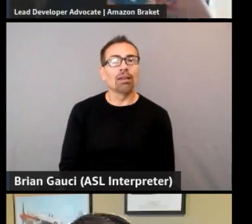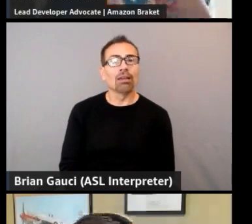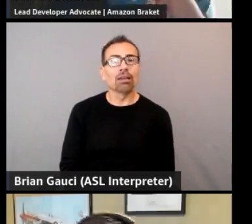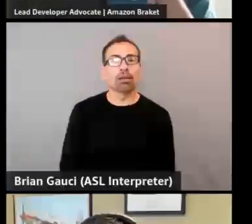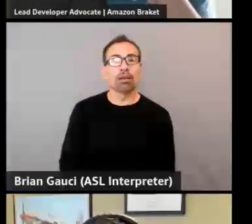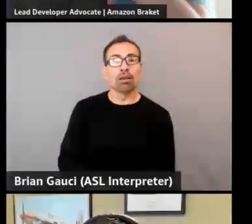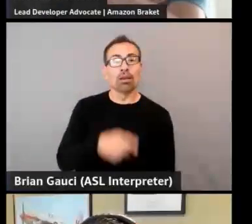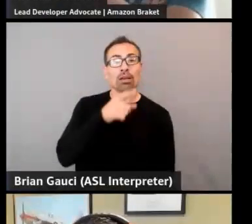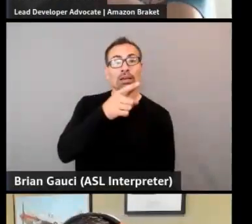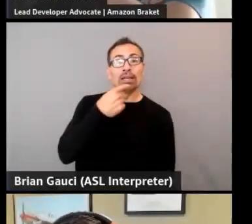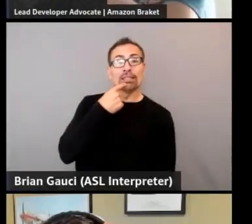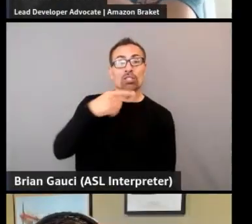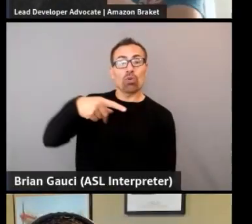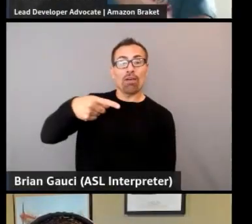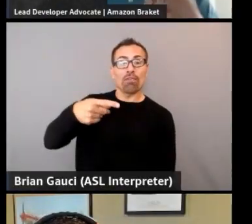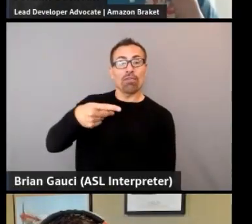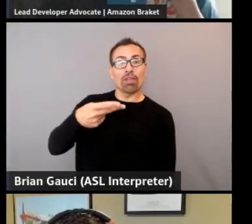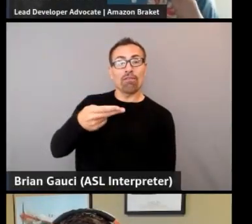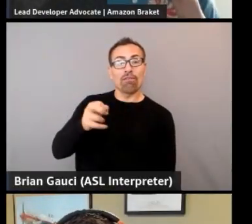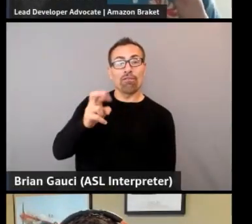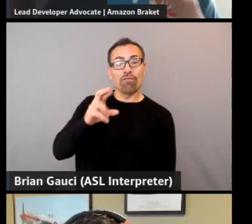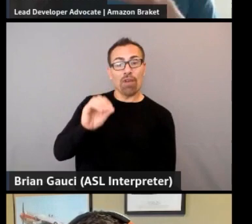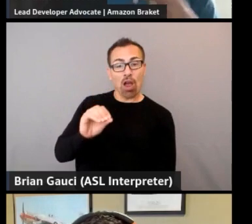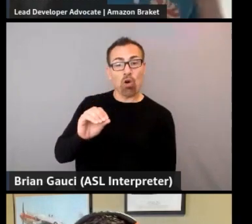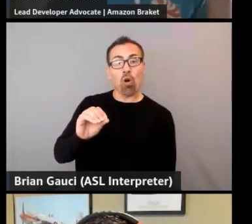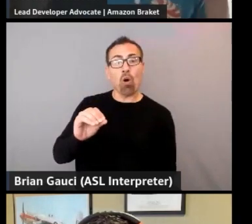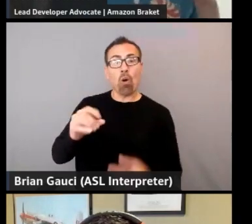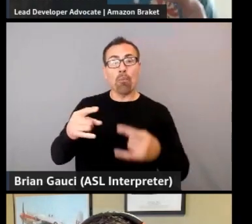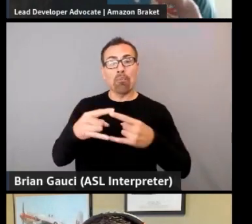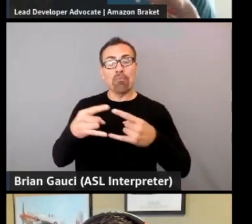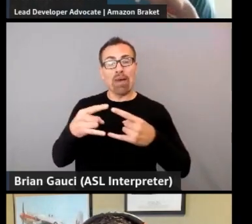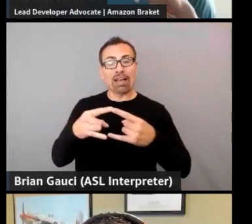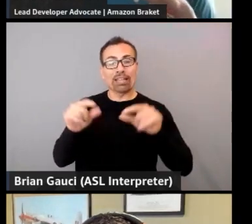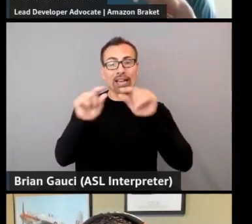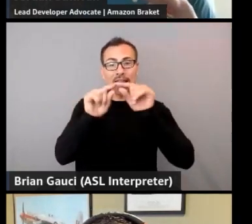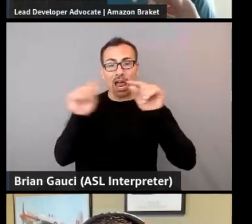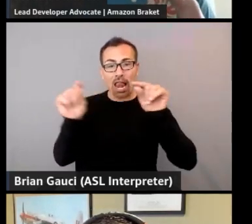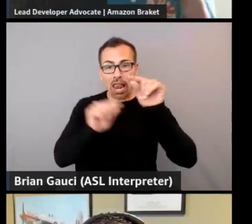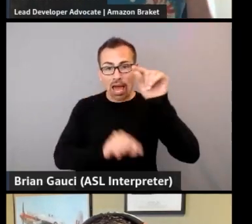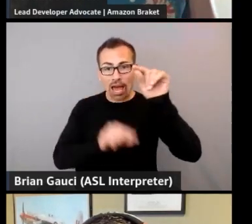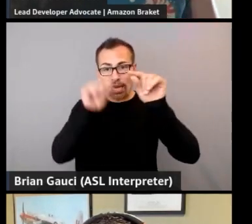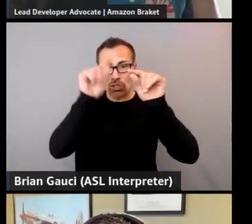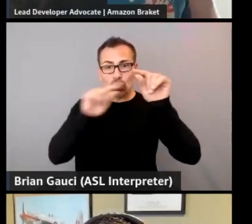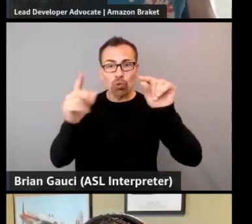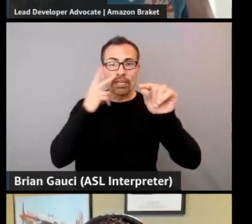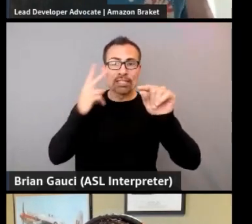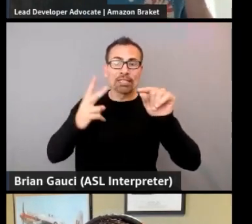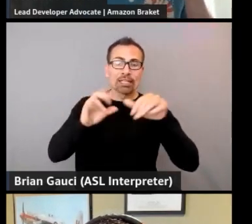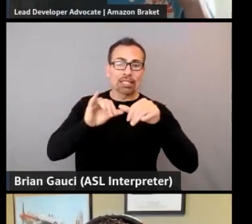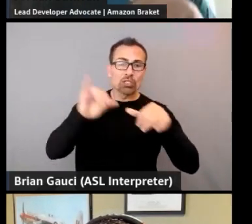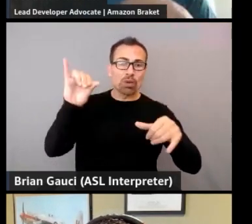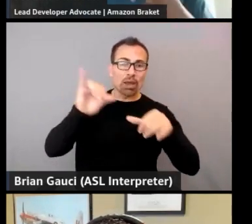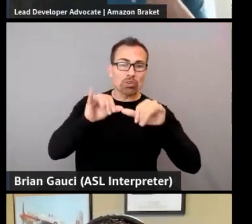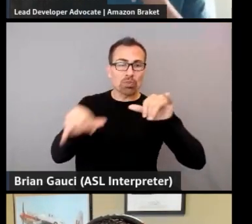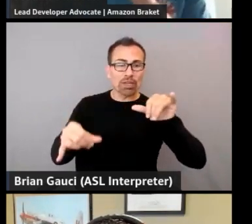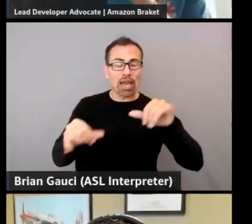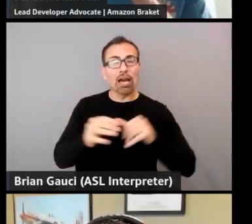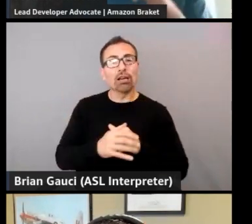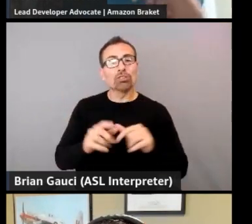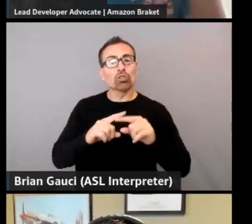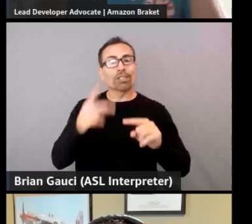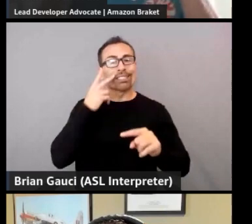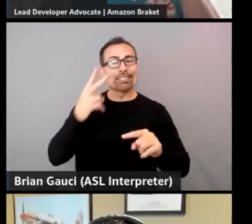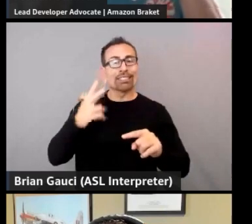have the spin up, spin down state, right? With all those atoms. So with this one, what we're seeing is that essentially you have the up and